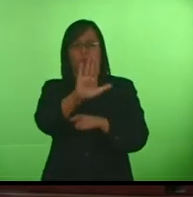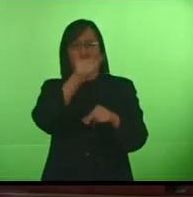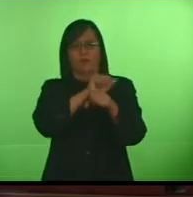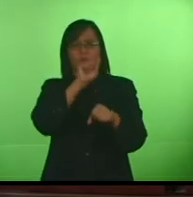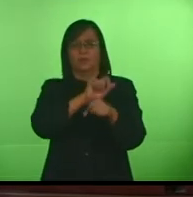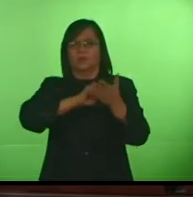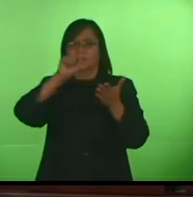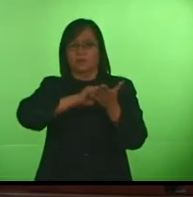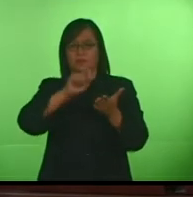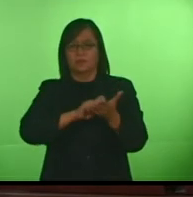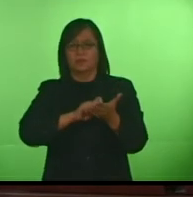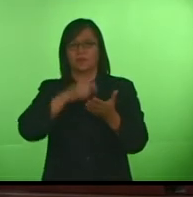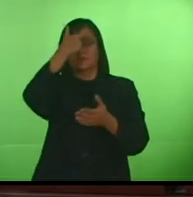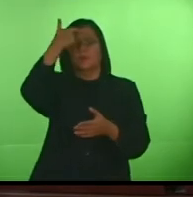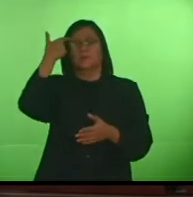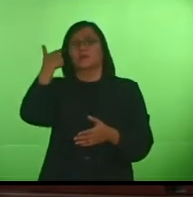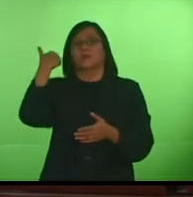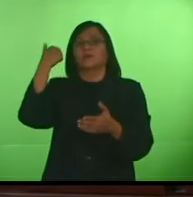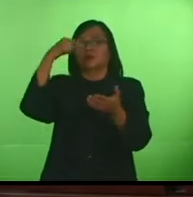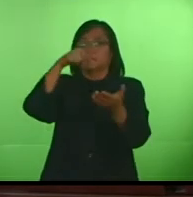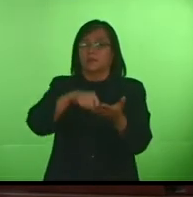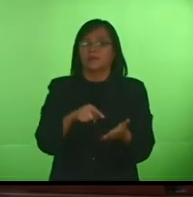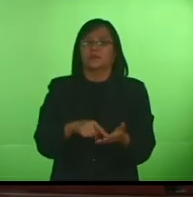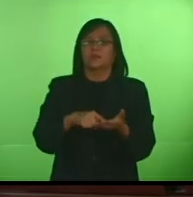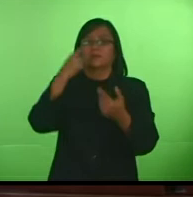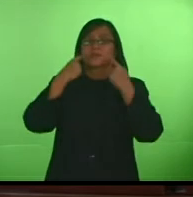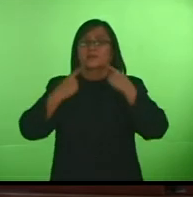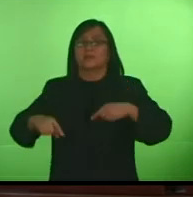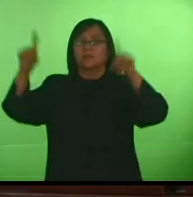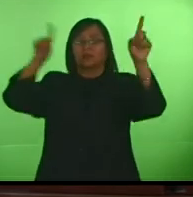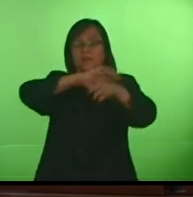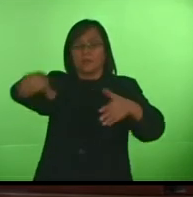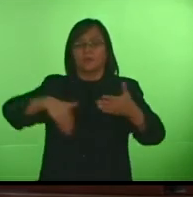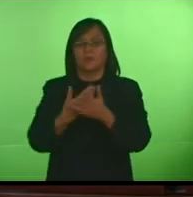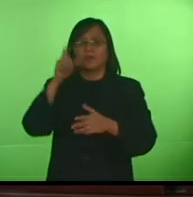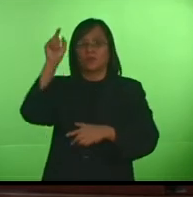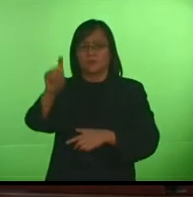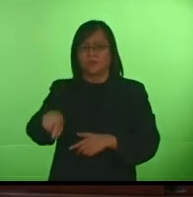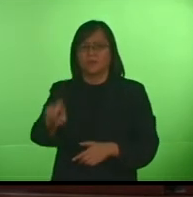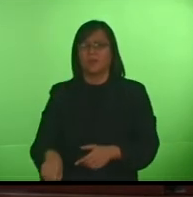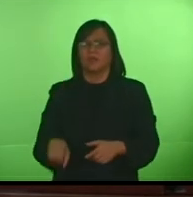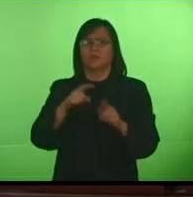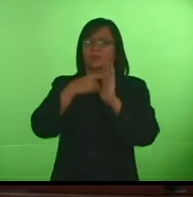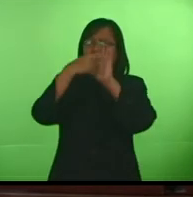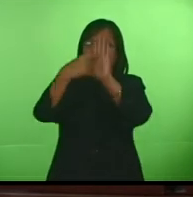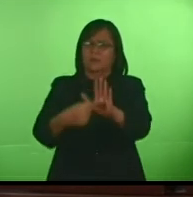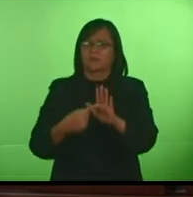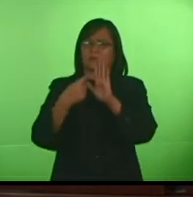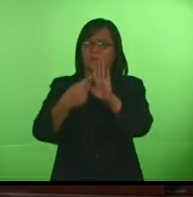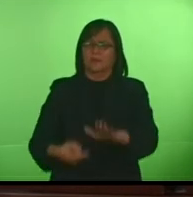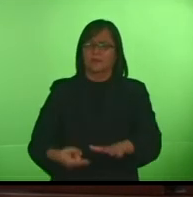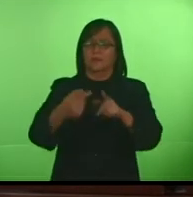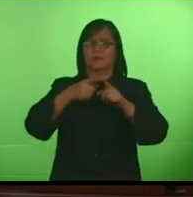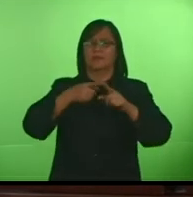of this, to succeed all that, you have to appeal to your reader's sense of reason, emotions,